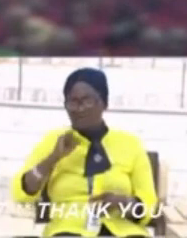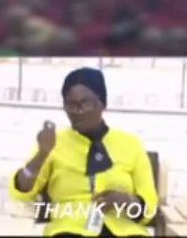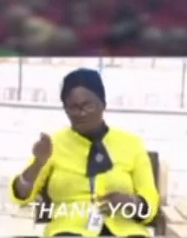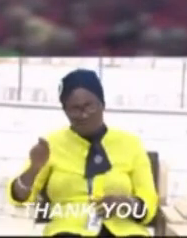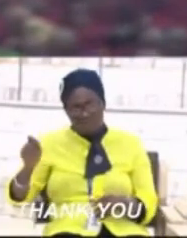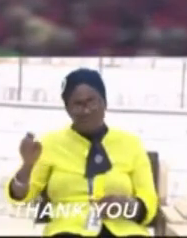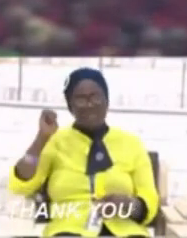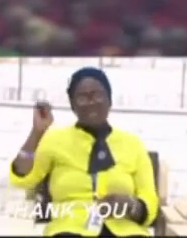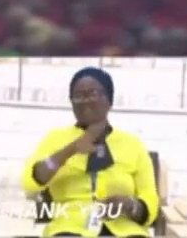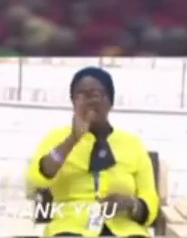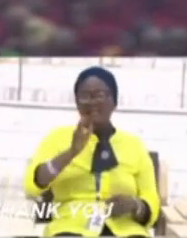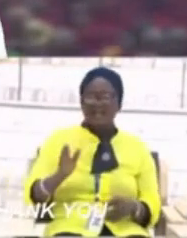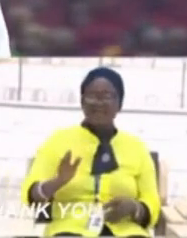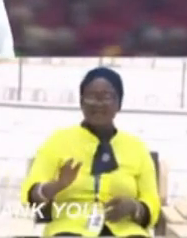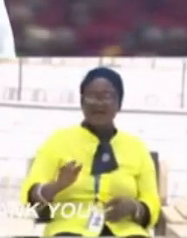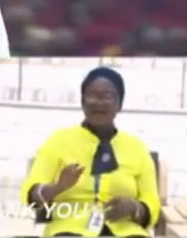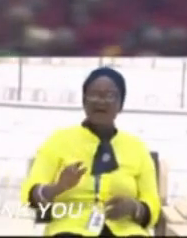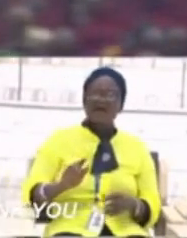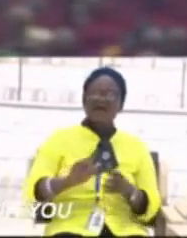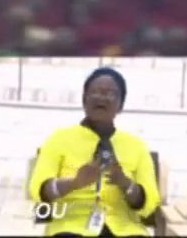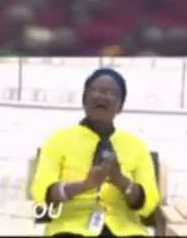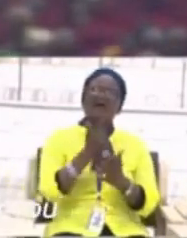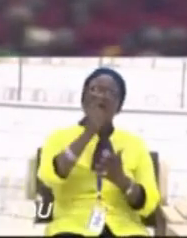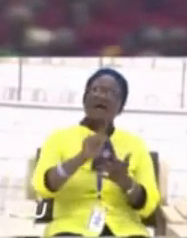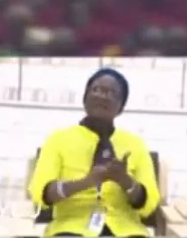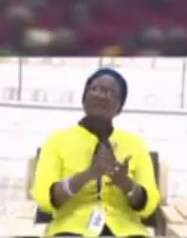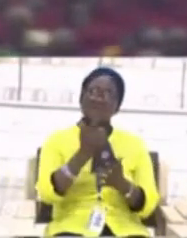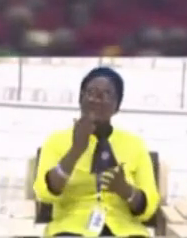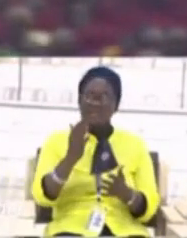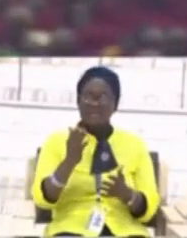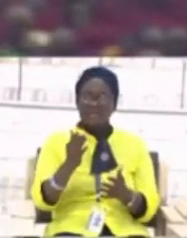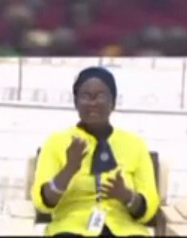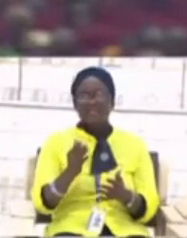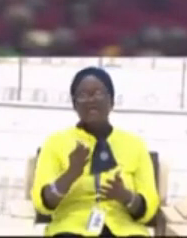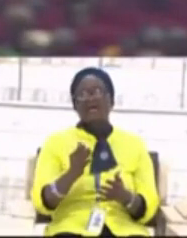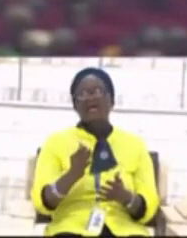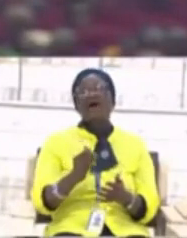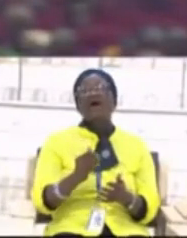Unfulfilled dreams, that is sleep. Some of us are sleeping.